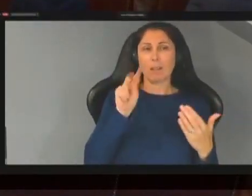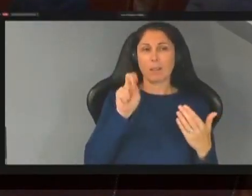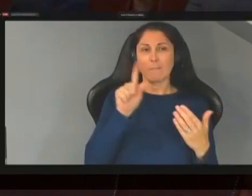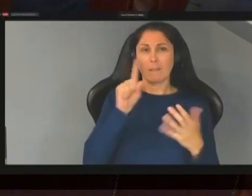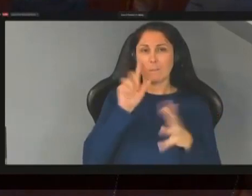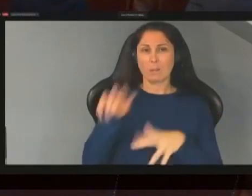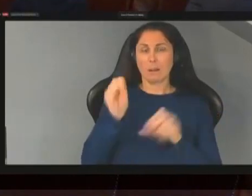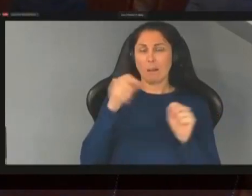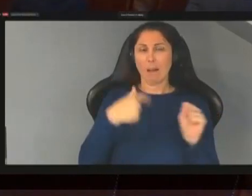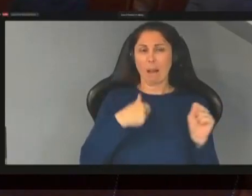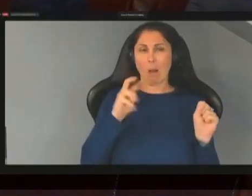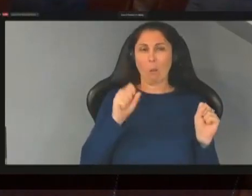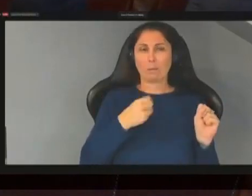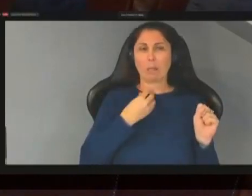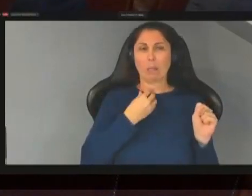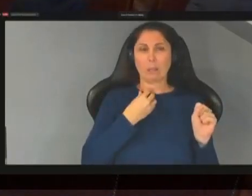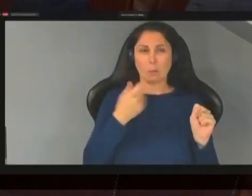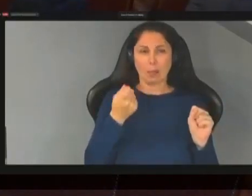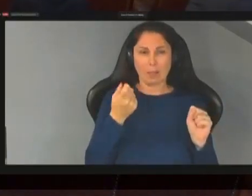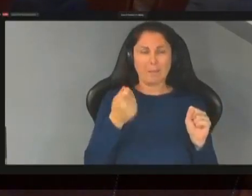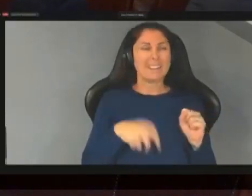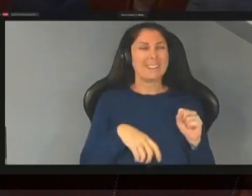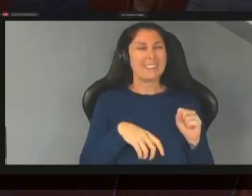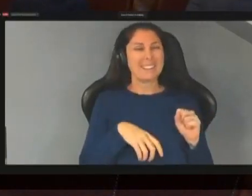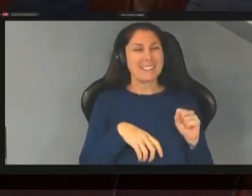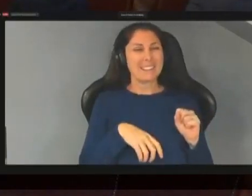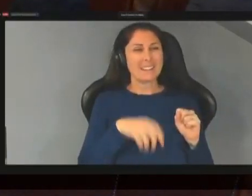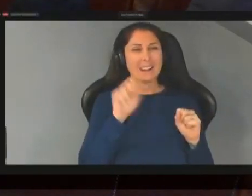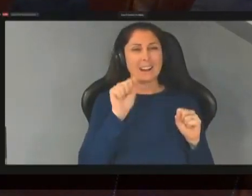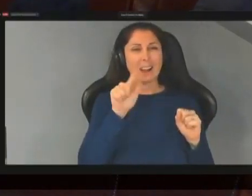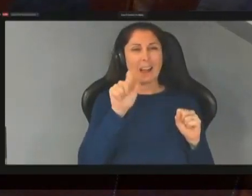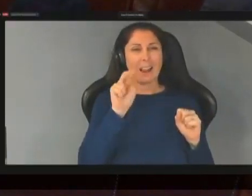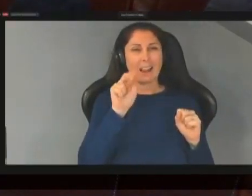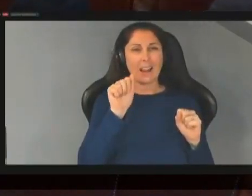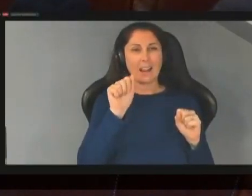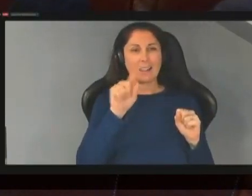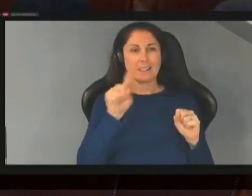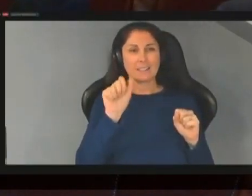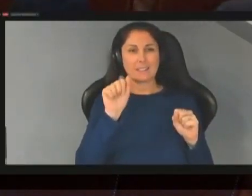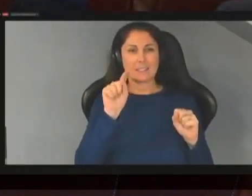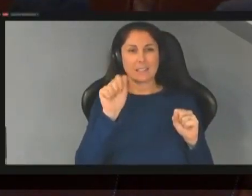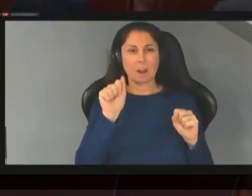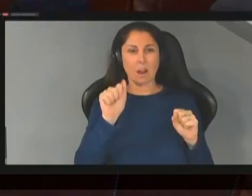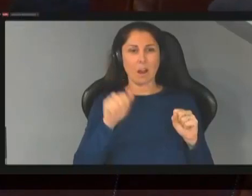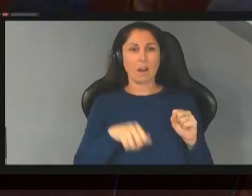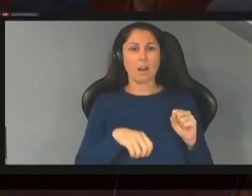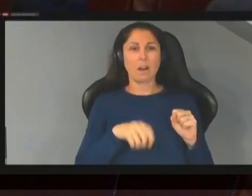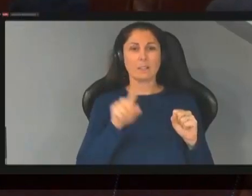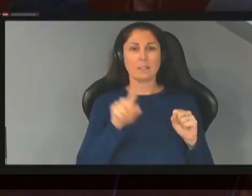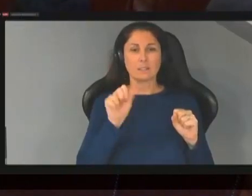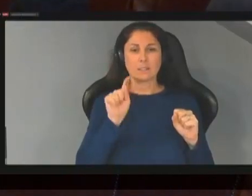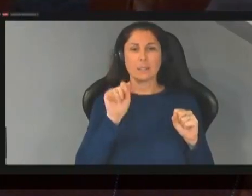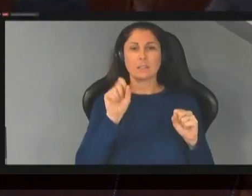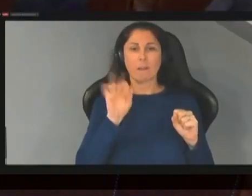to death there. Elena Zaitsoff. Is online?